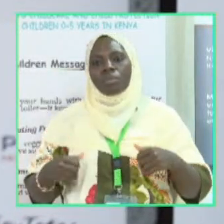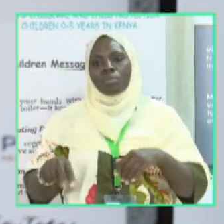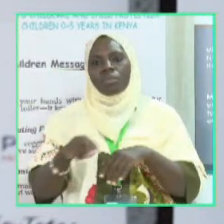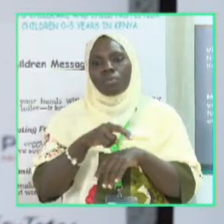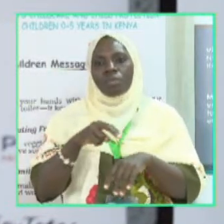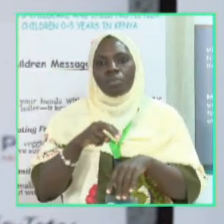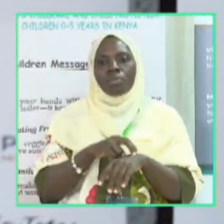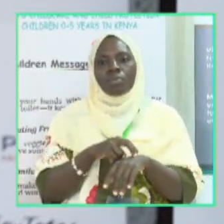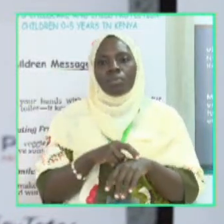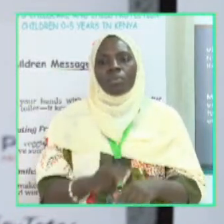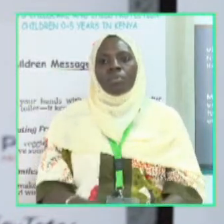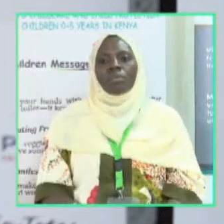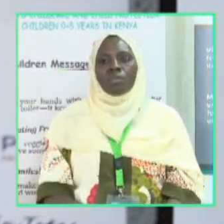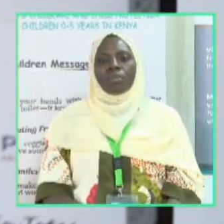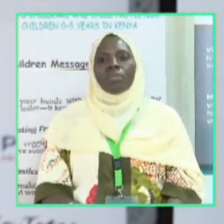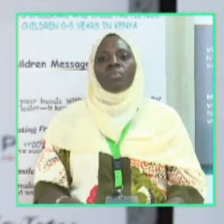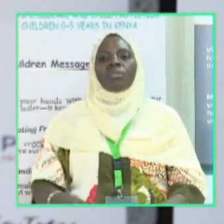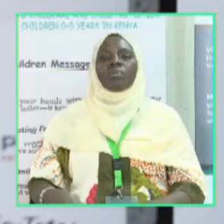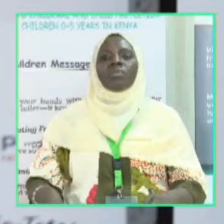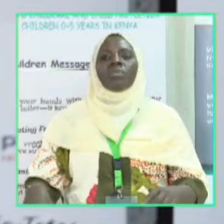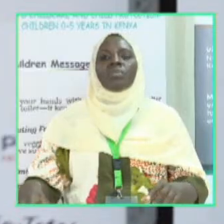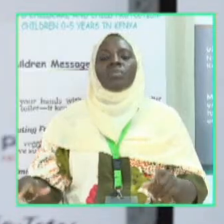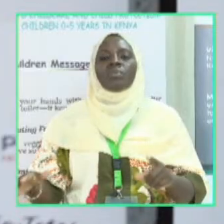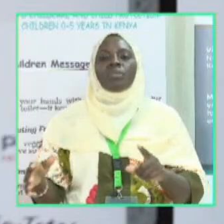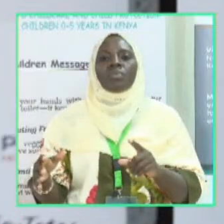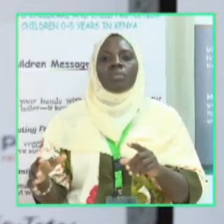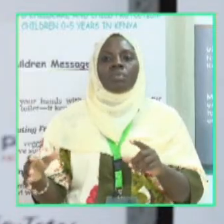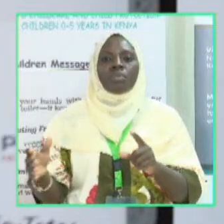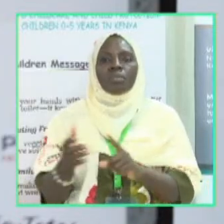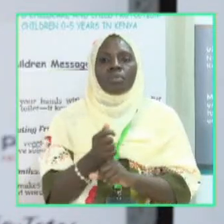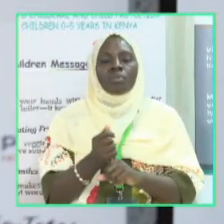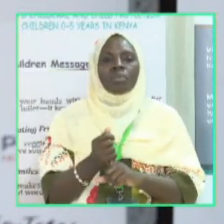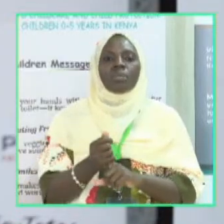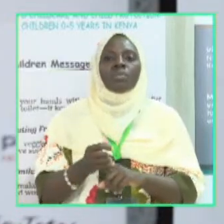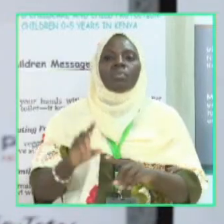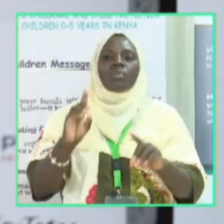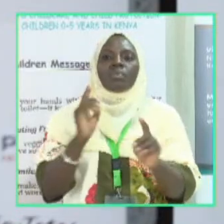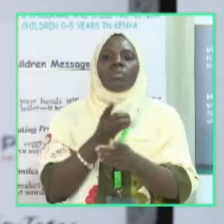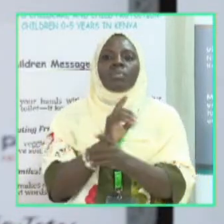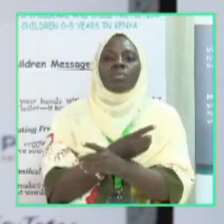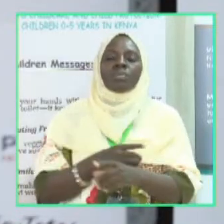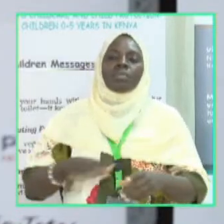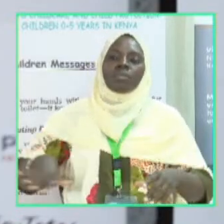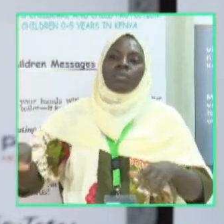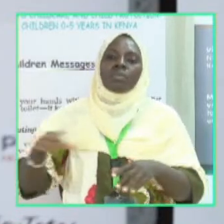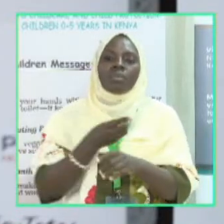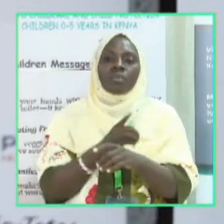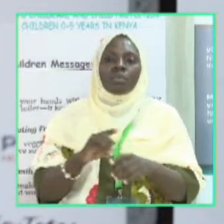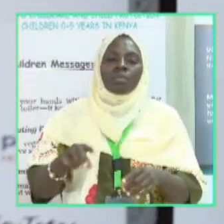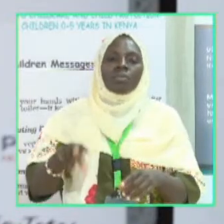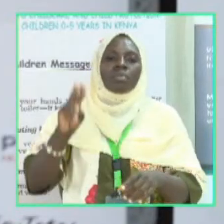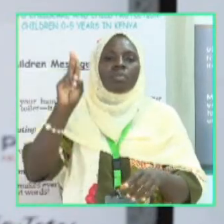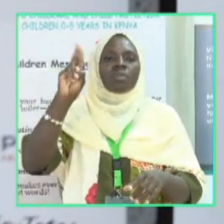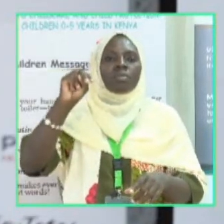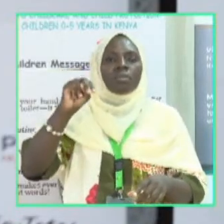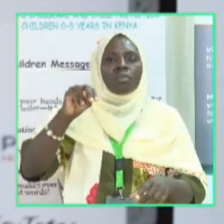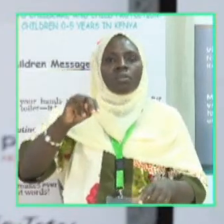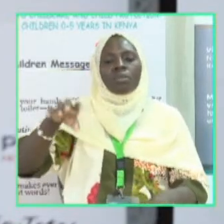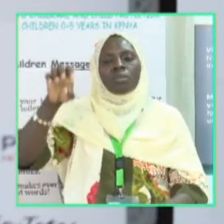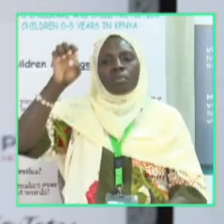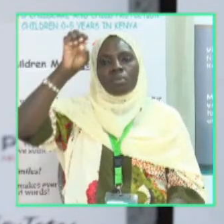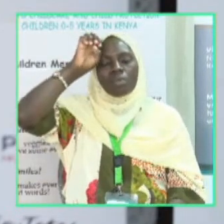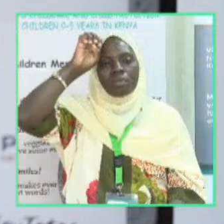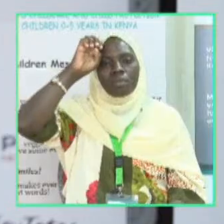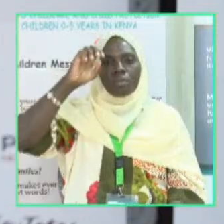covered in multiple sectors, but not in education. When we look at it from the lens of the county,